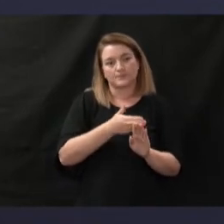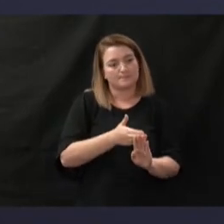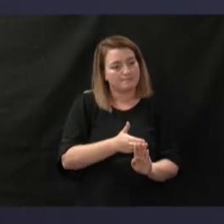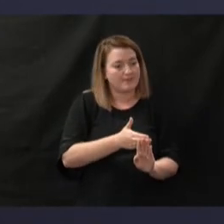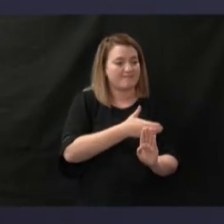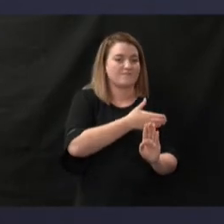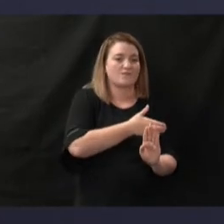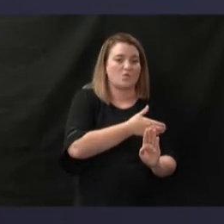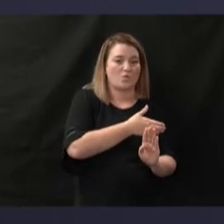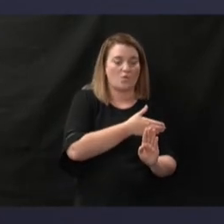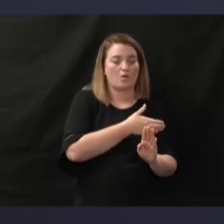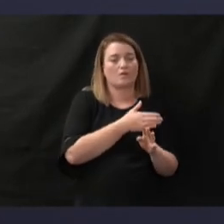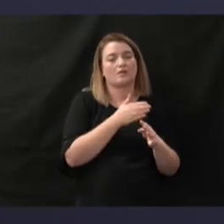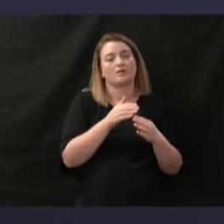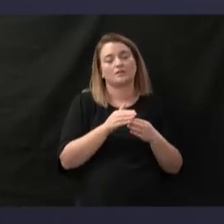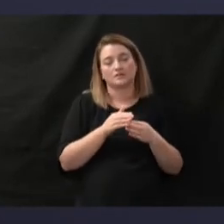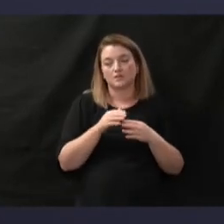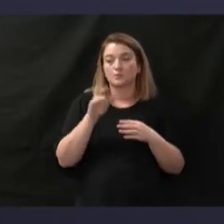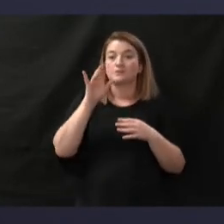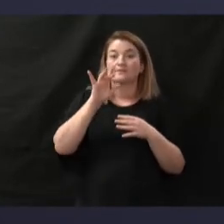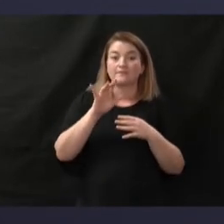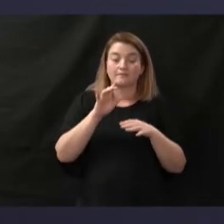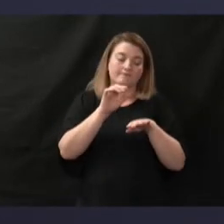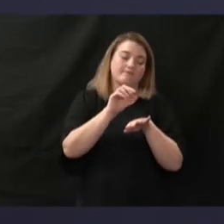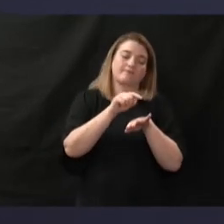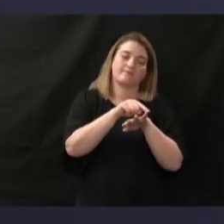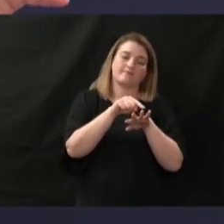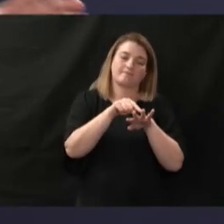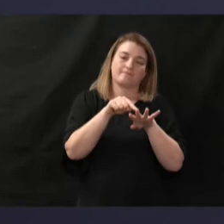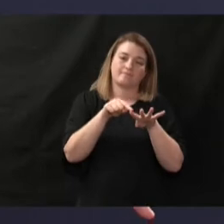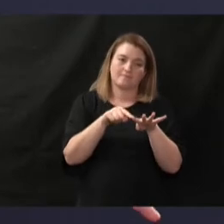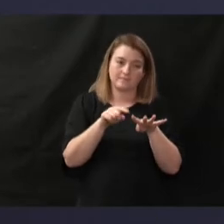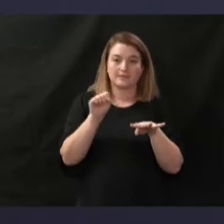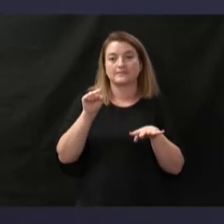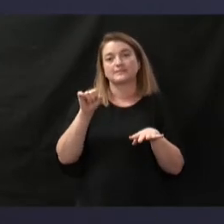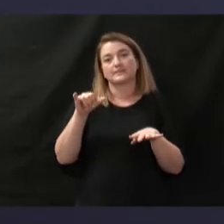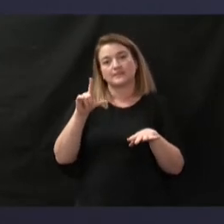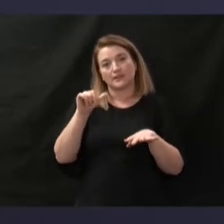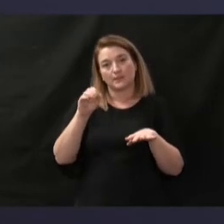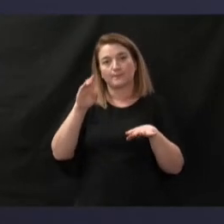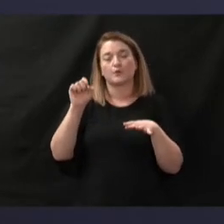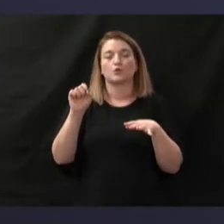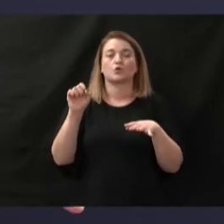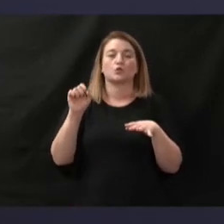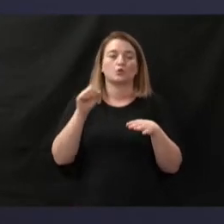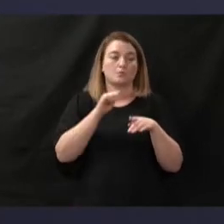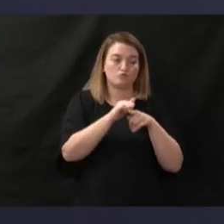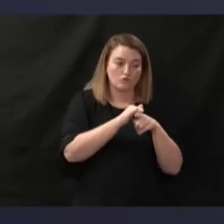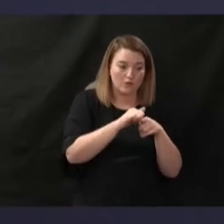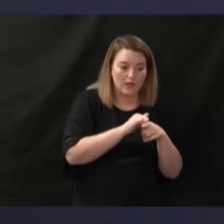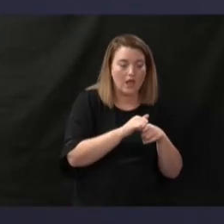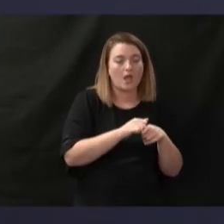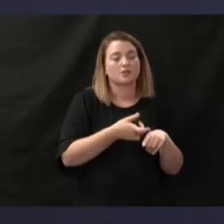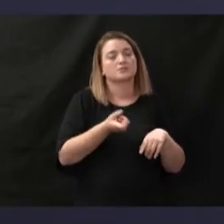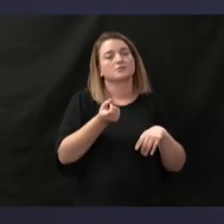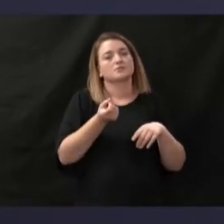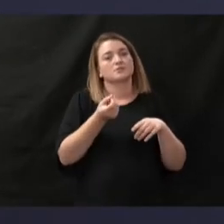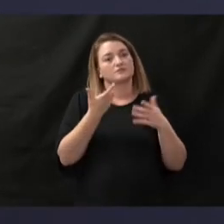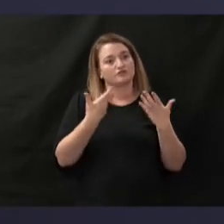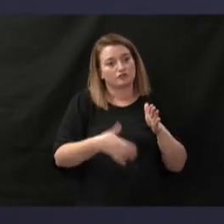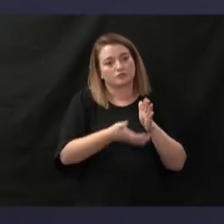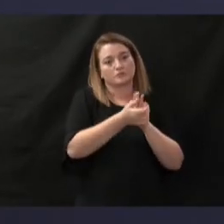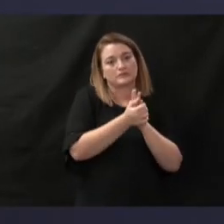just finger spelling, and after a healthy dose of talking about